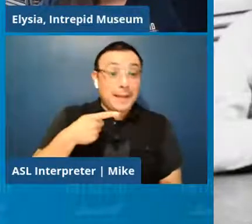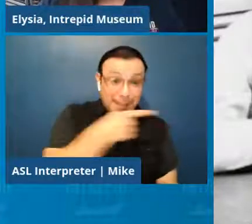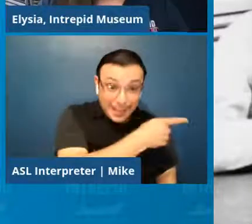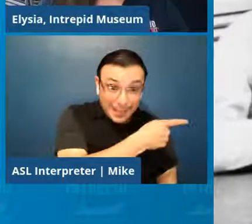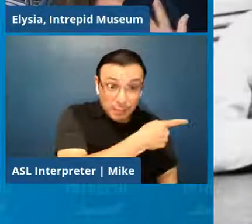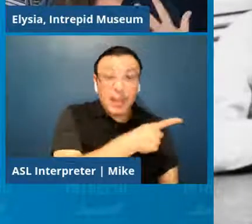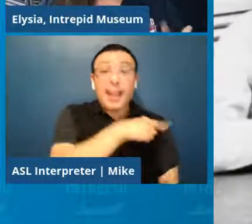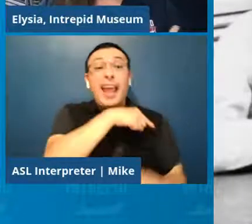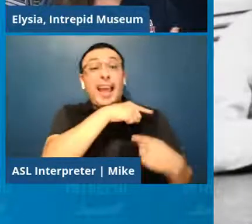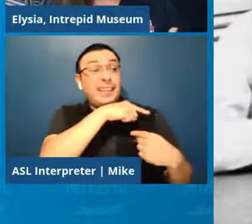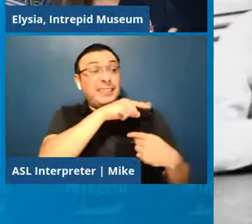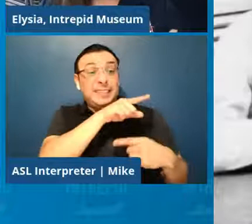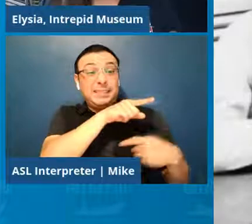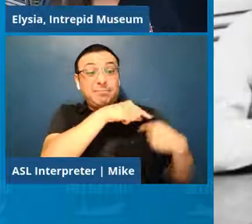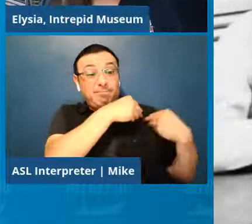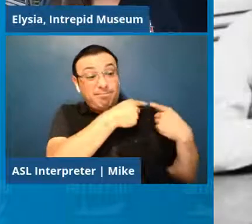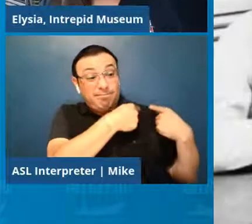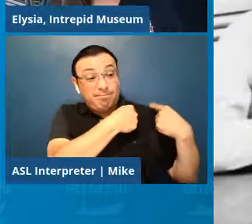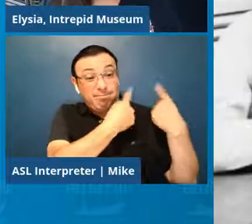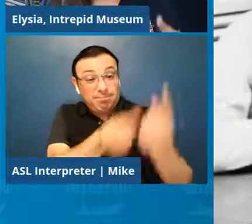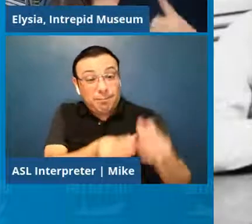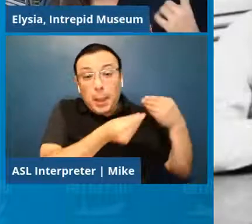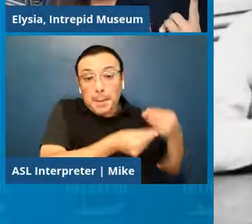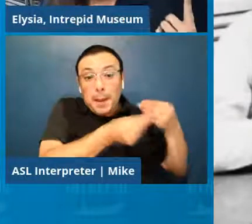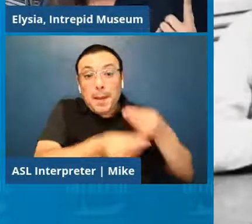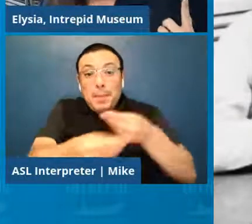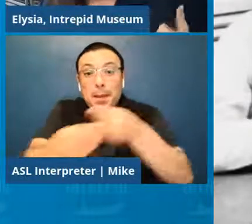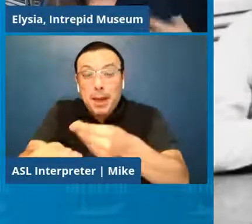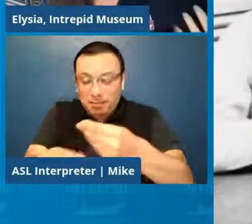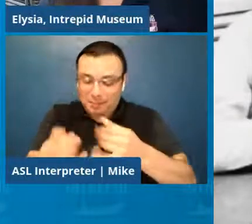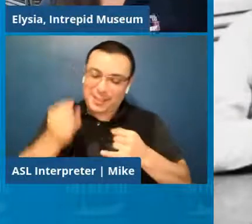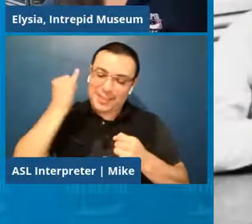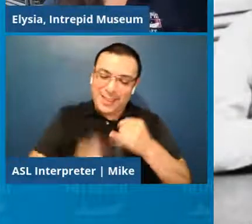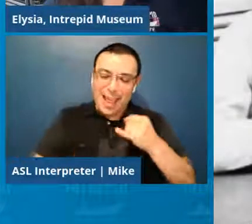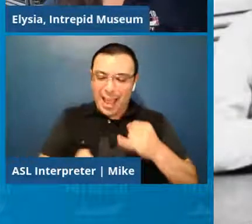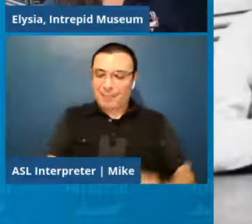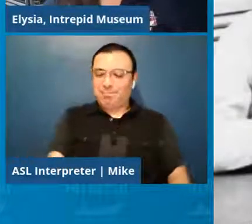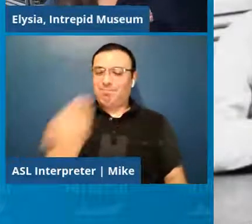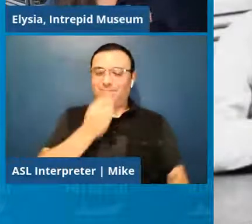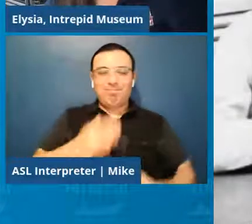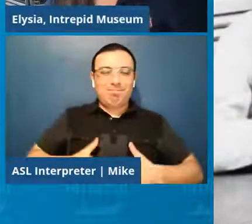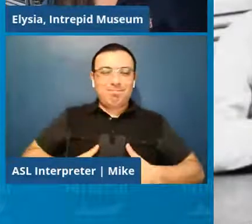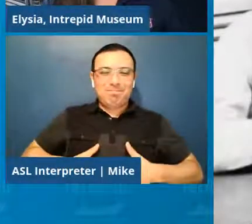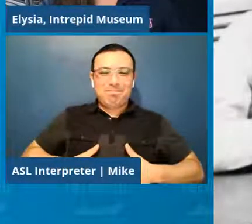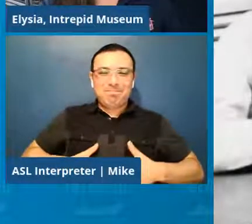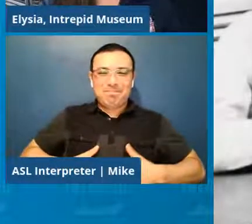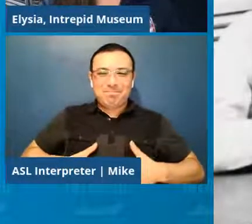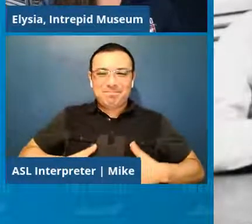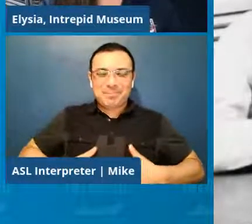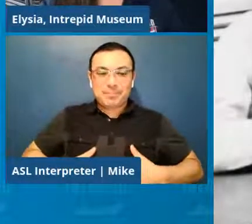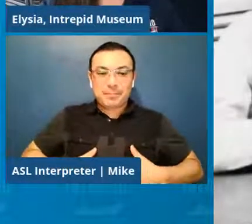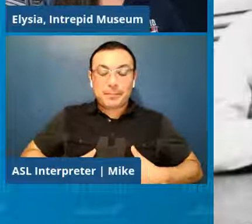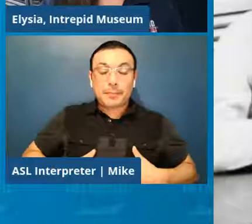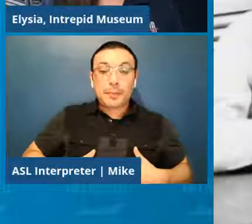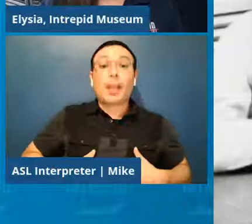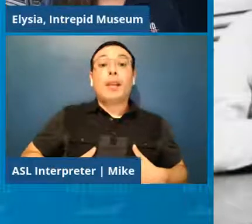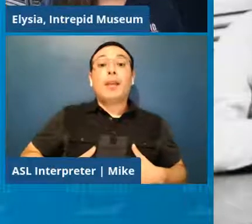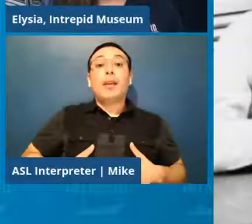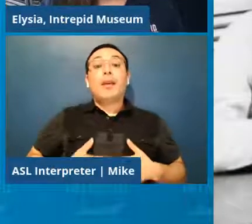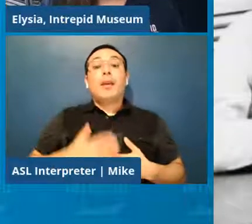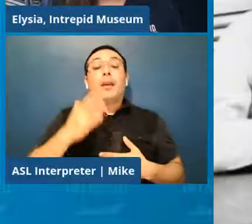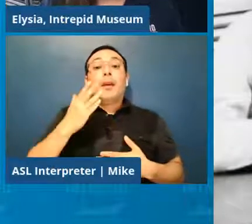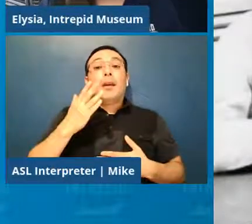mission. Because once these early astronauts then would go up, they would do a lot of food testing on those flights, but